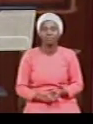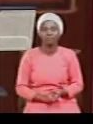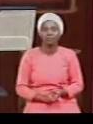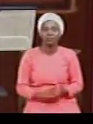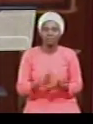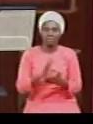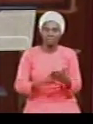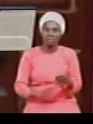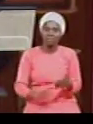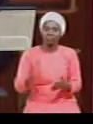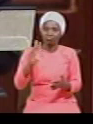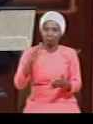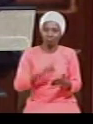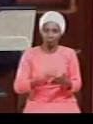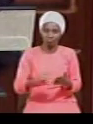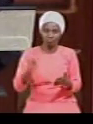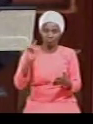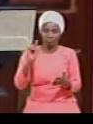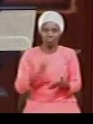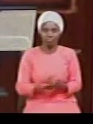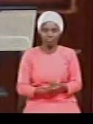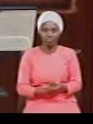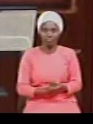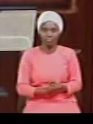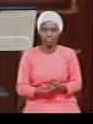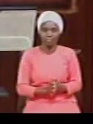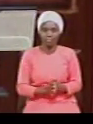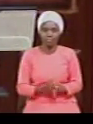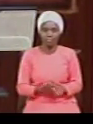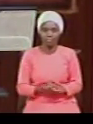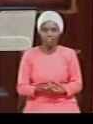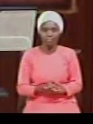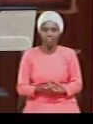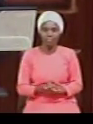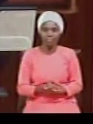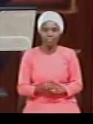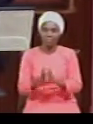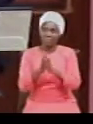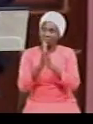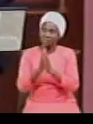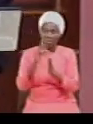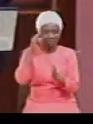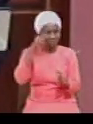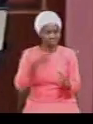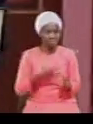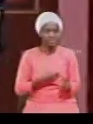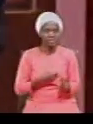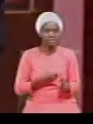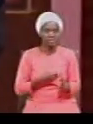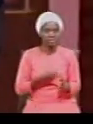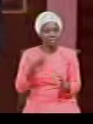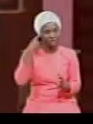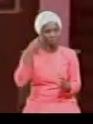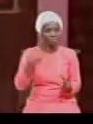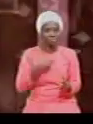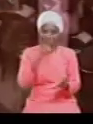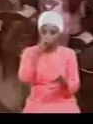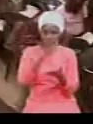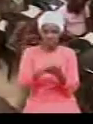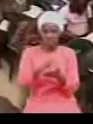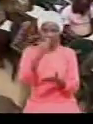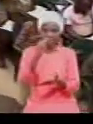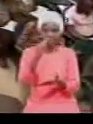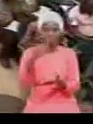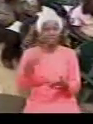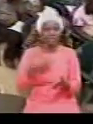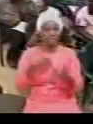chapter 13, verse 18, pray for us But we trust, we